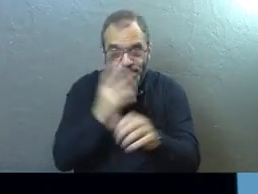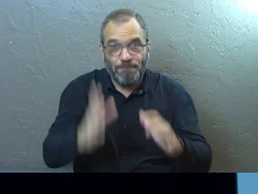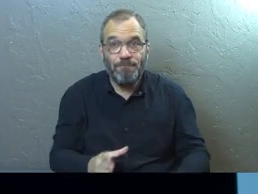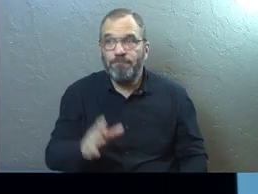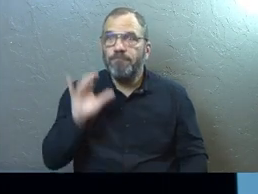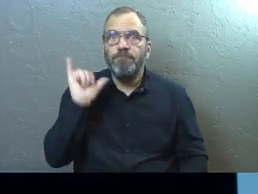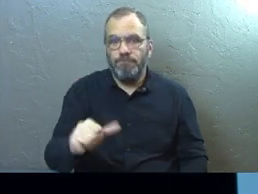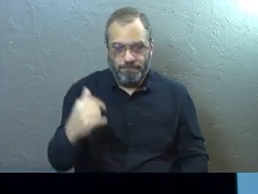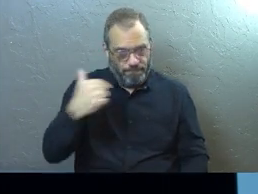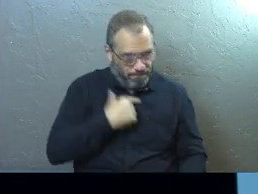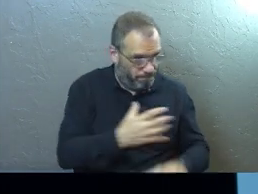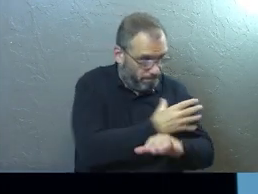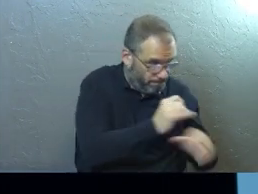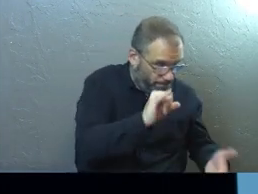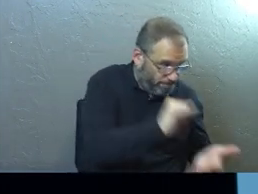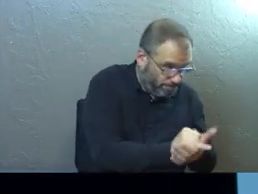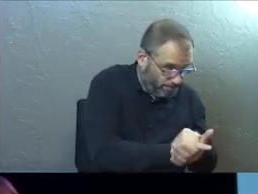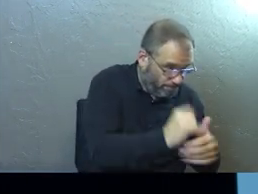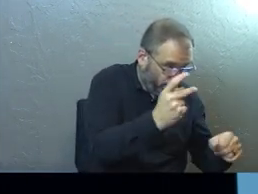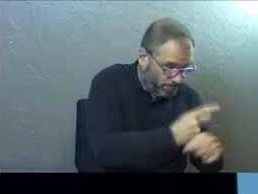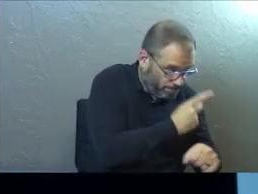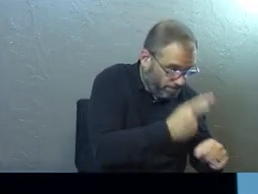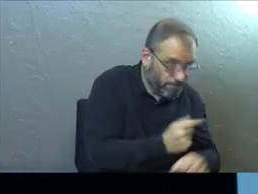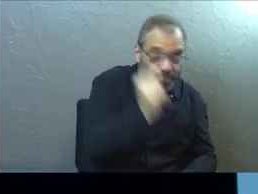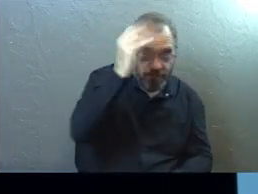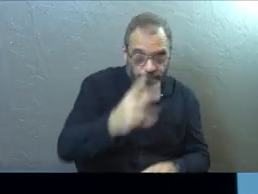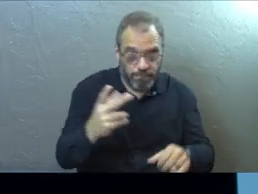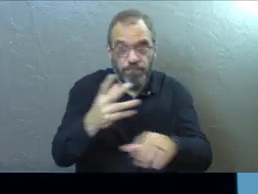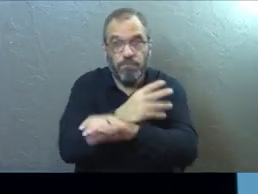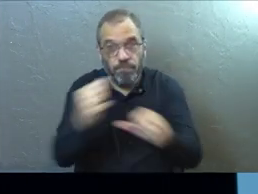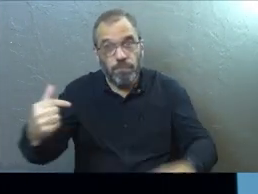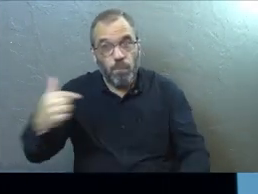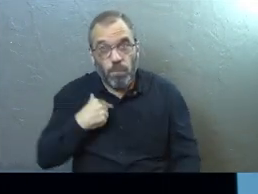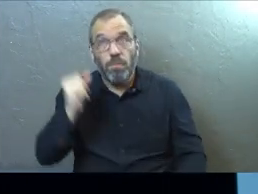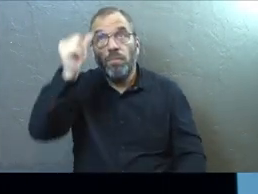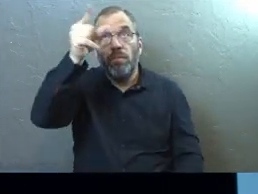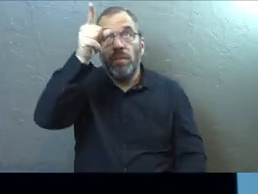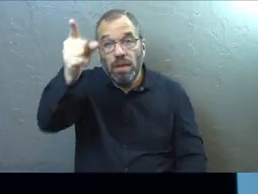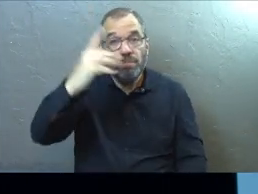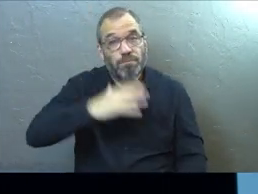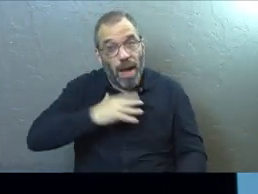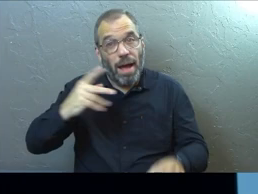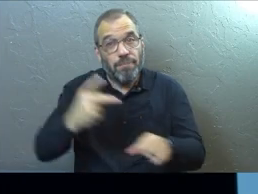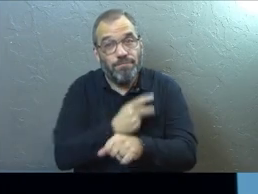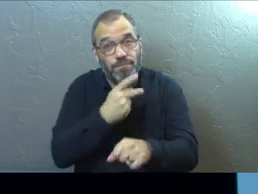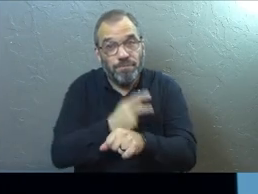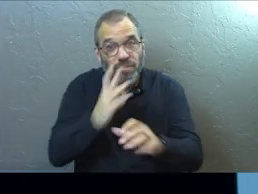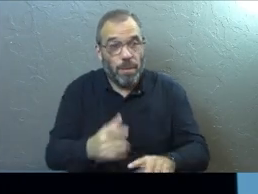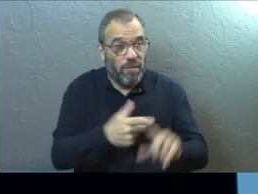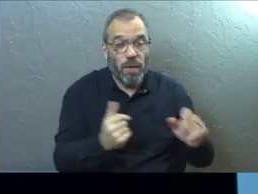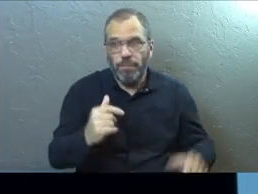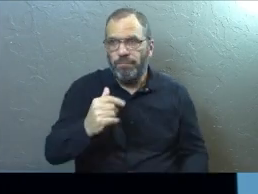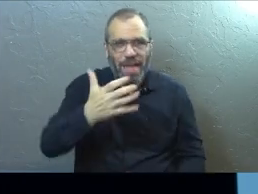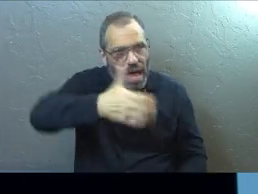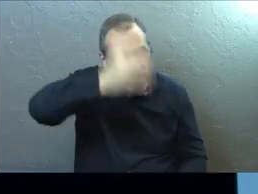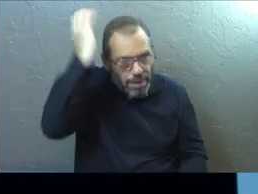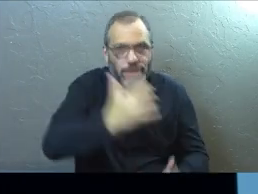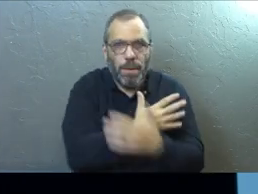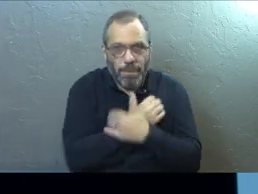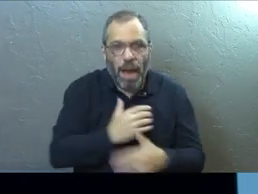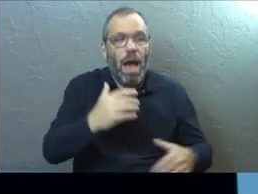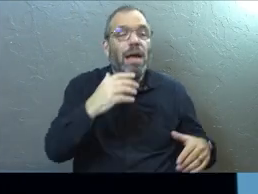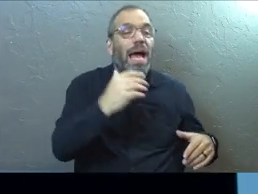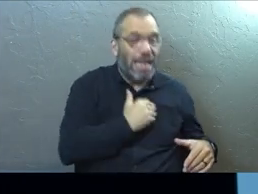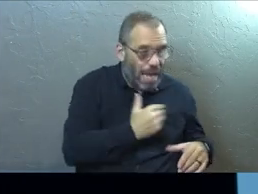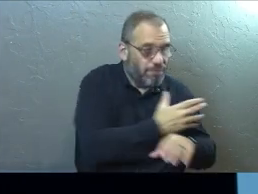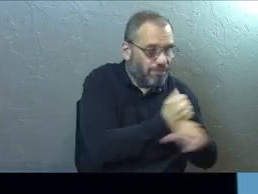says, and in the way that I rescued that lamb, God rescued me. God was my shepherd from that bear and from that lion. So I rescued the sheep, and